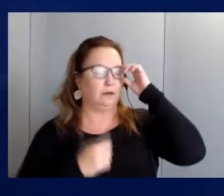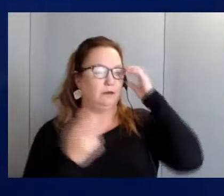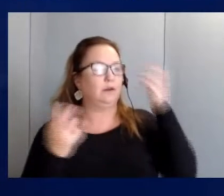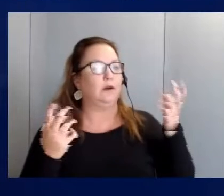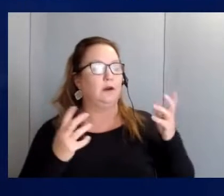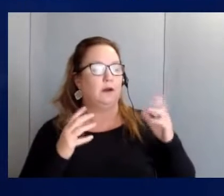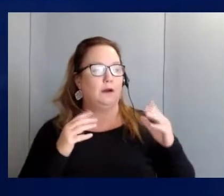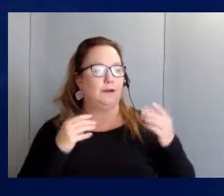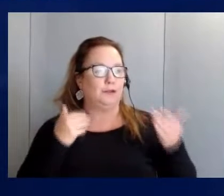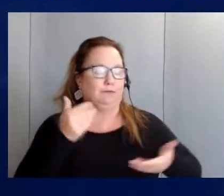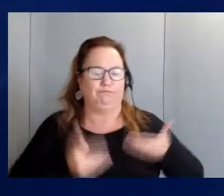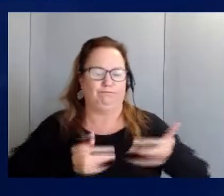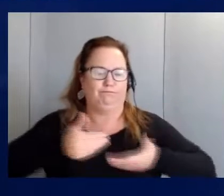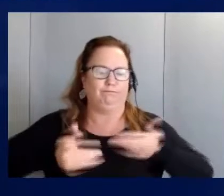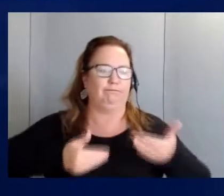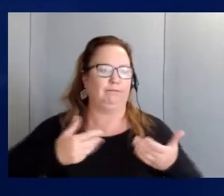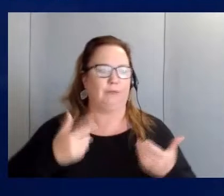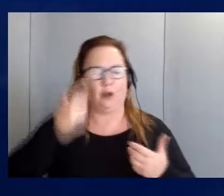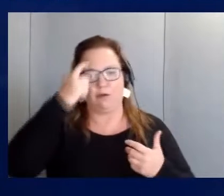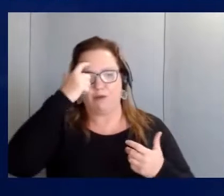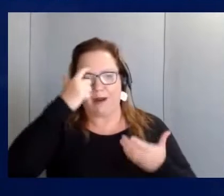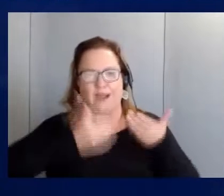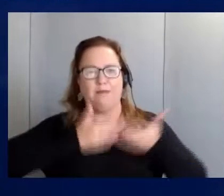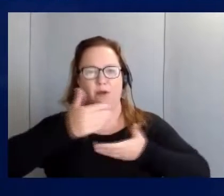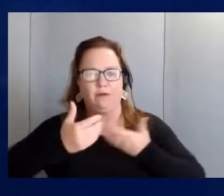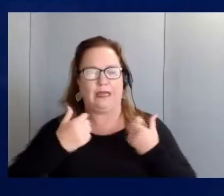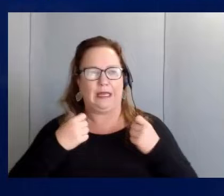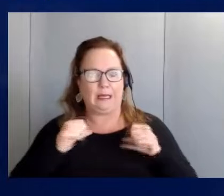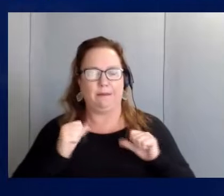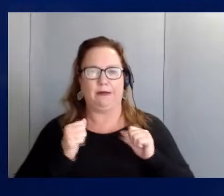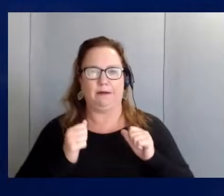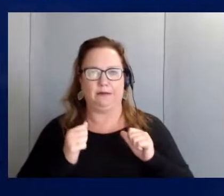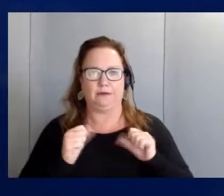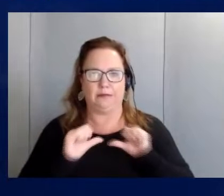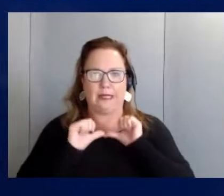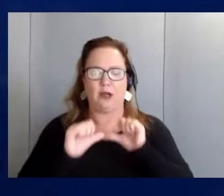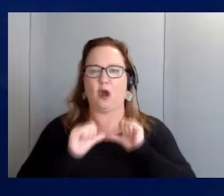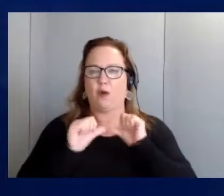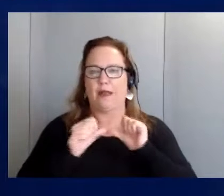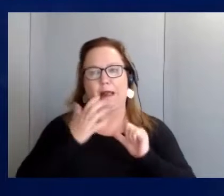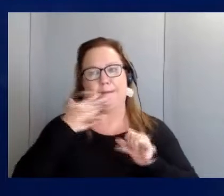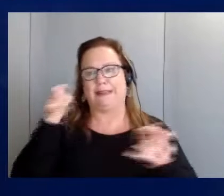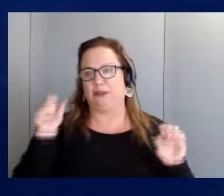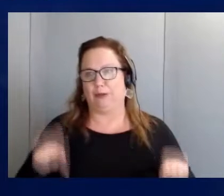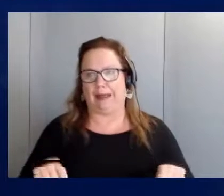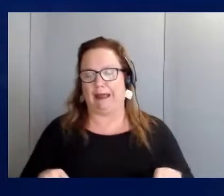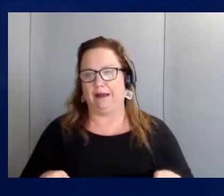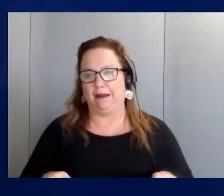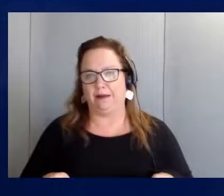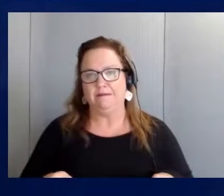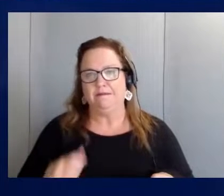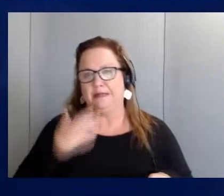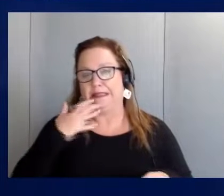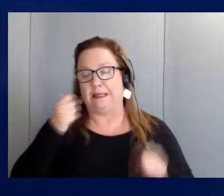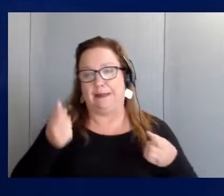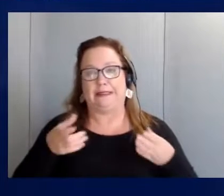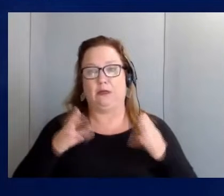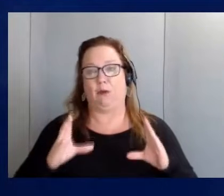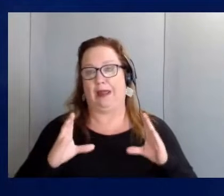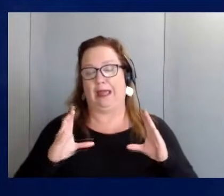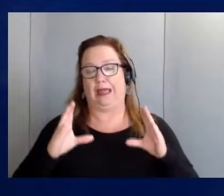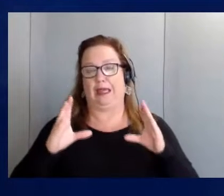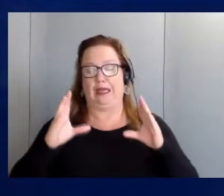and grooving and keeping everything going the way that it has been as best as you can is the best way that we can sort of